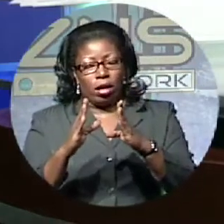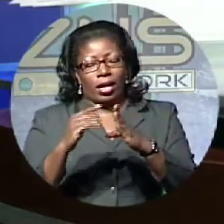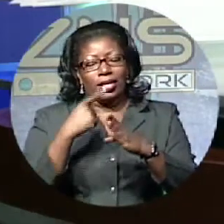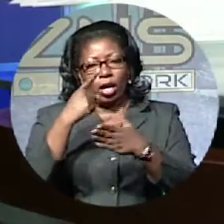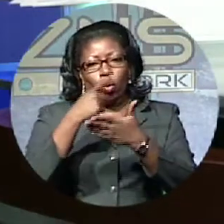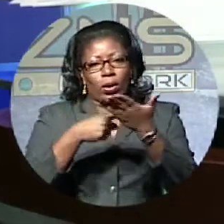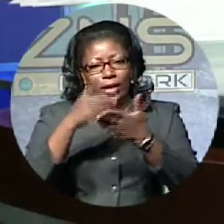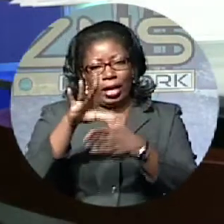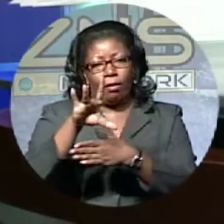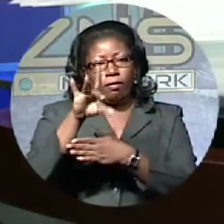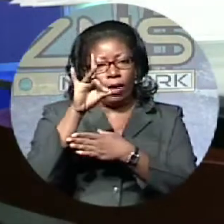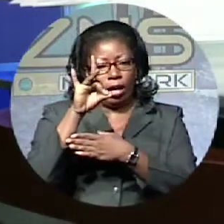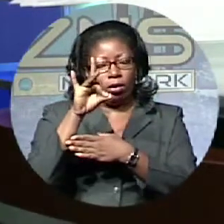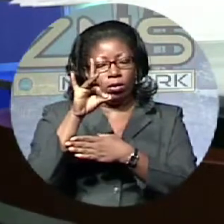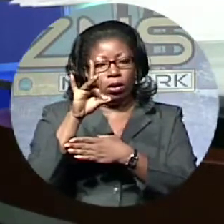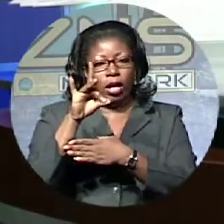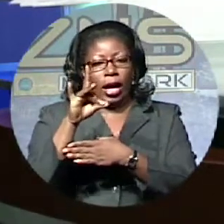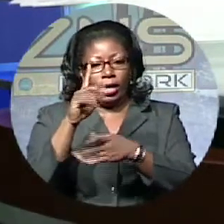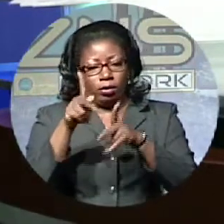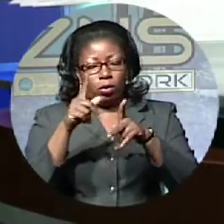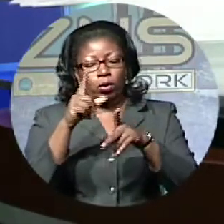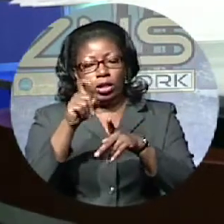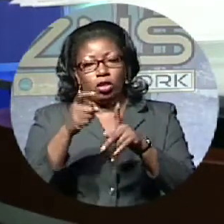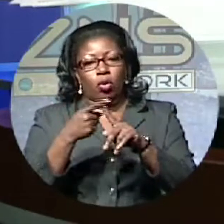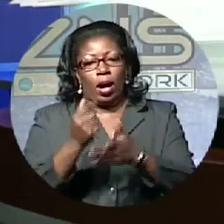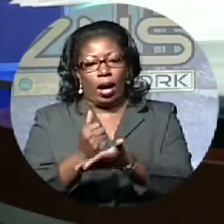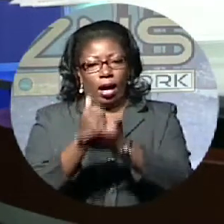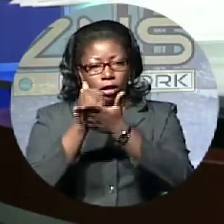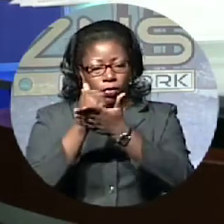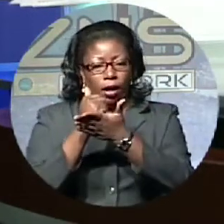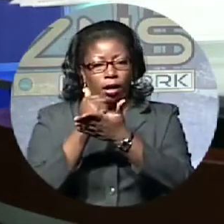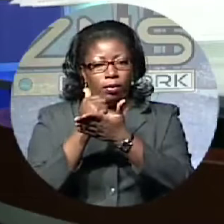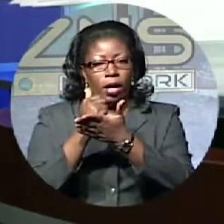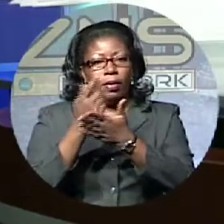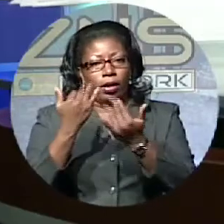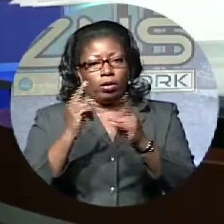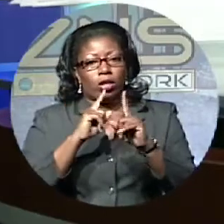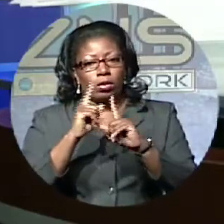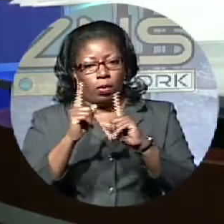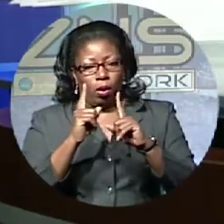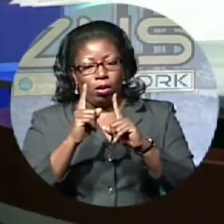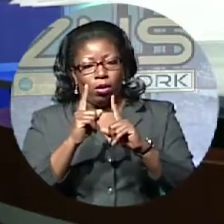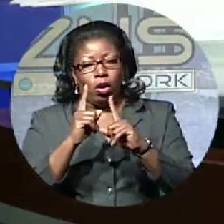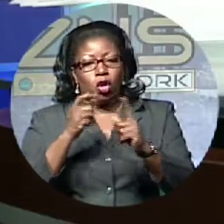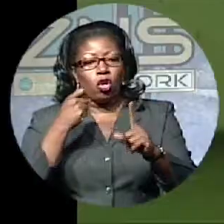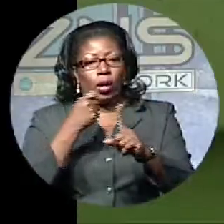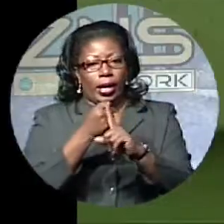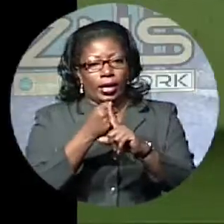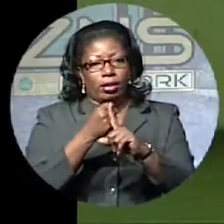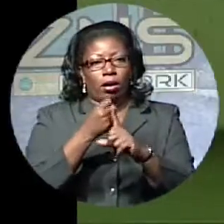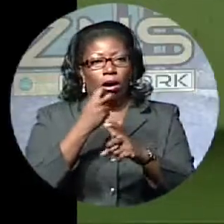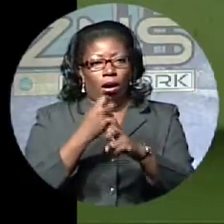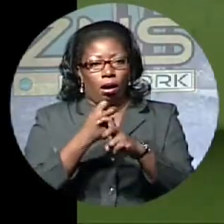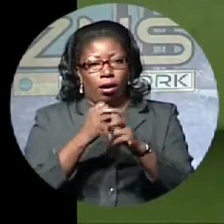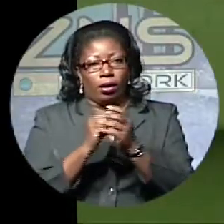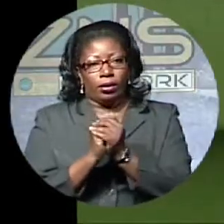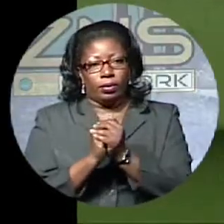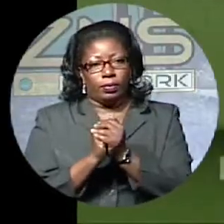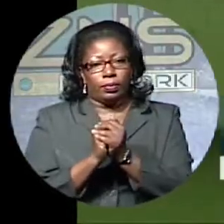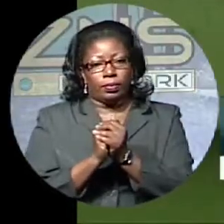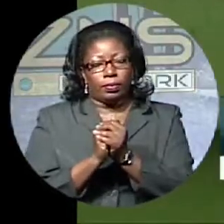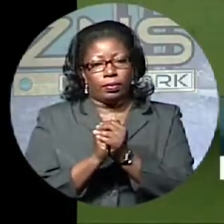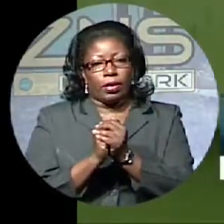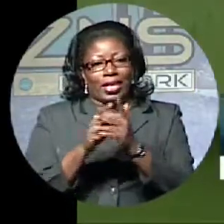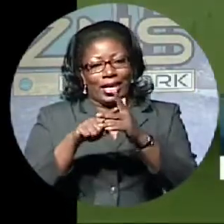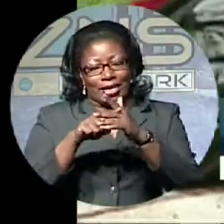for assistance. Our Charisma Robinson visited the area today, and she spoke to those who were hardest hit. It's pretty much starting